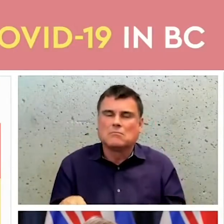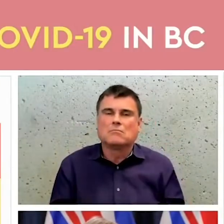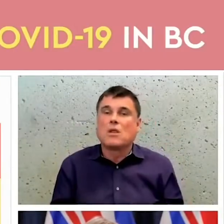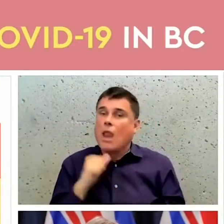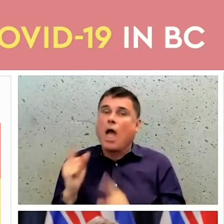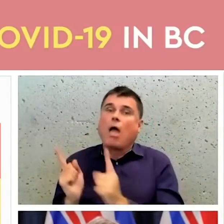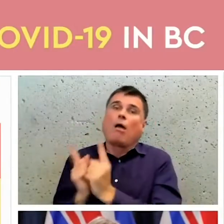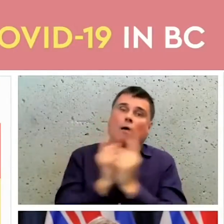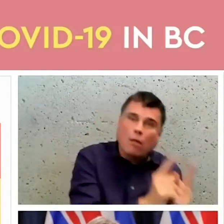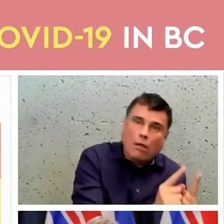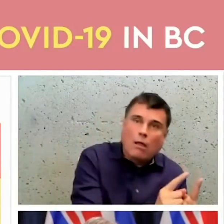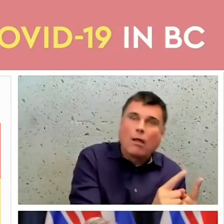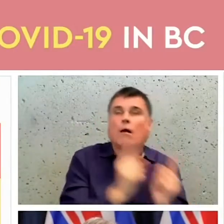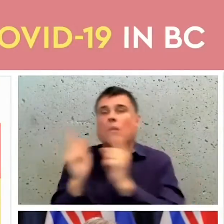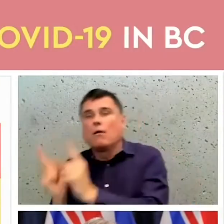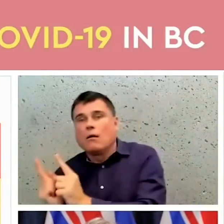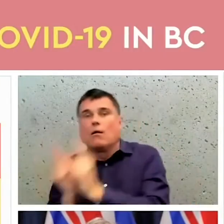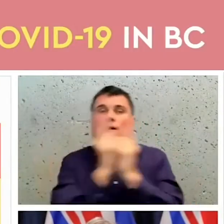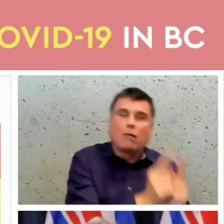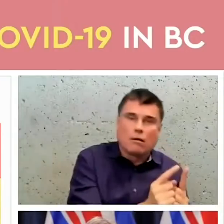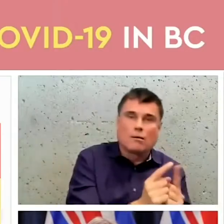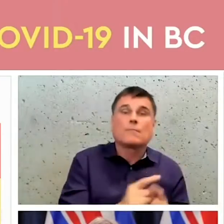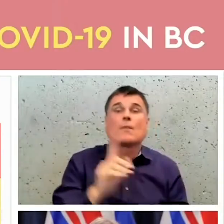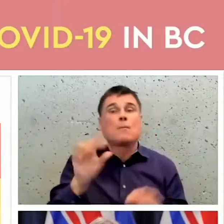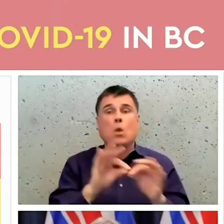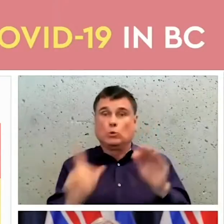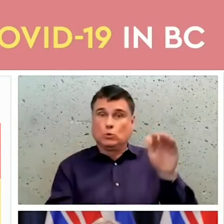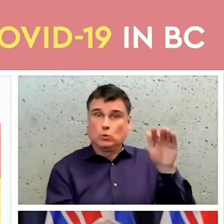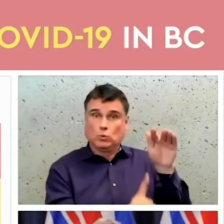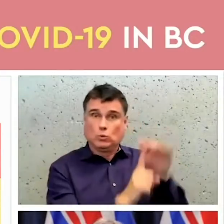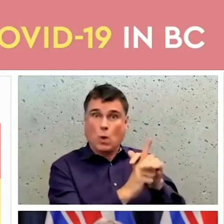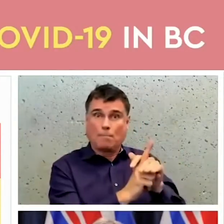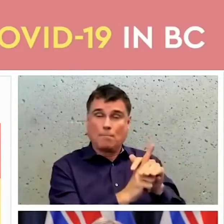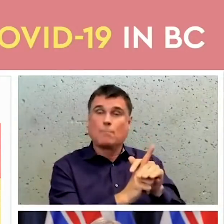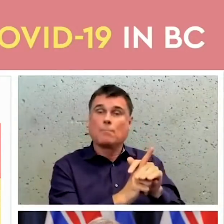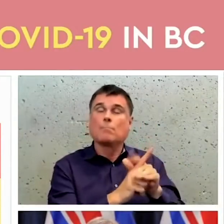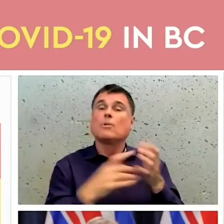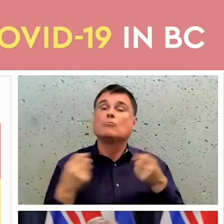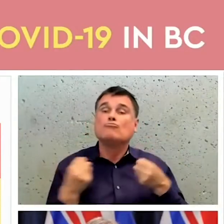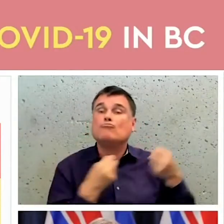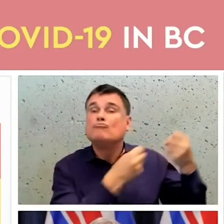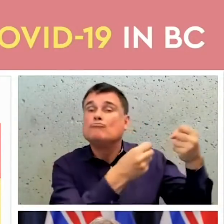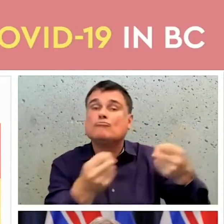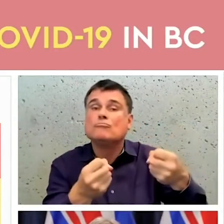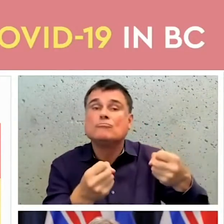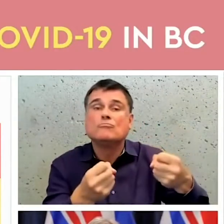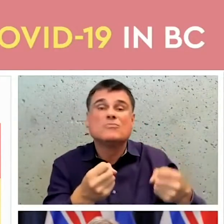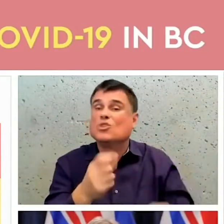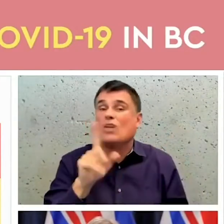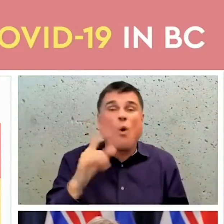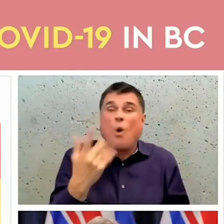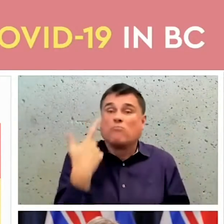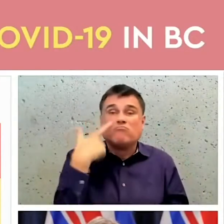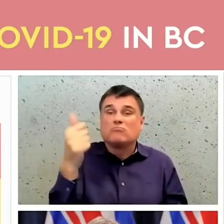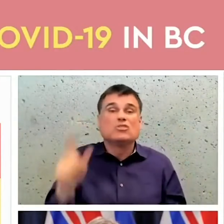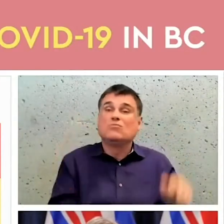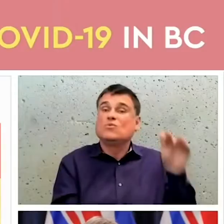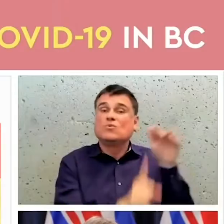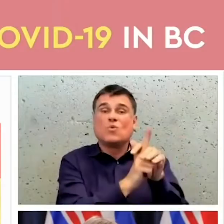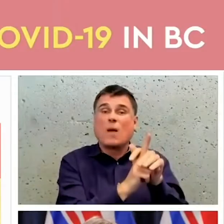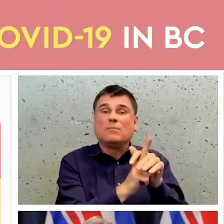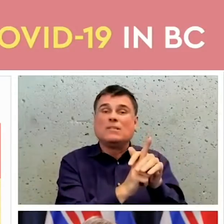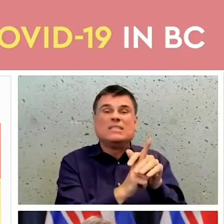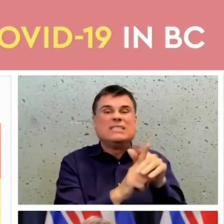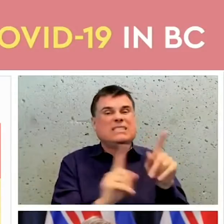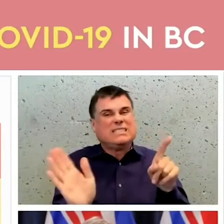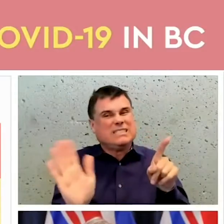of campaigns through, and we're a little constrained with healthcare staff and immunizers. We have a lot going on, as you know, in our healthcare system.